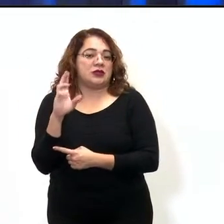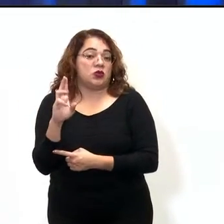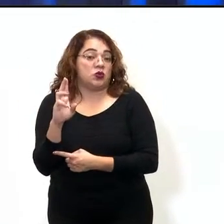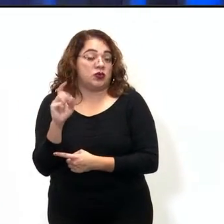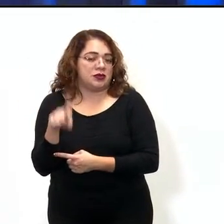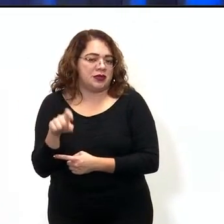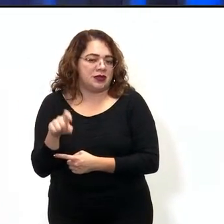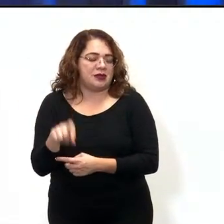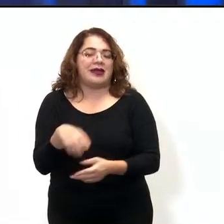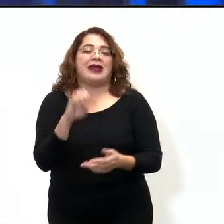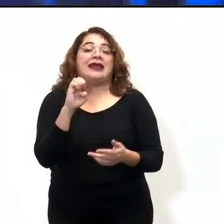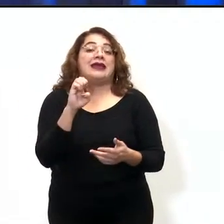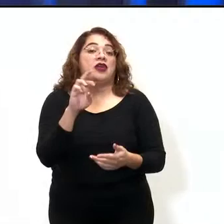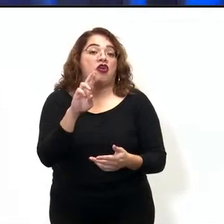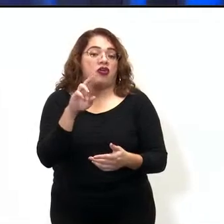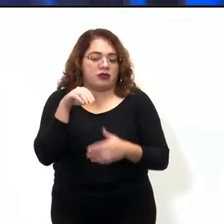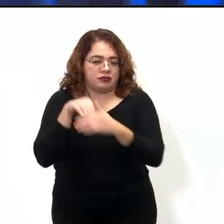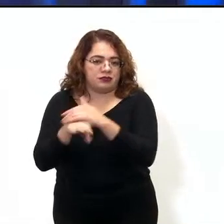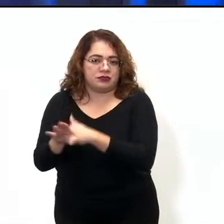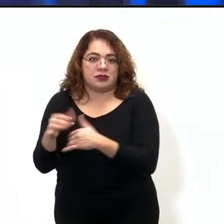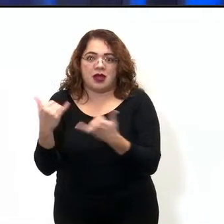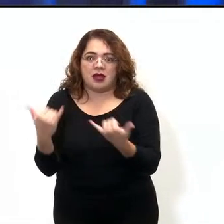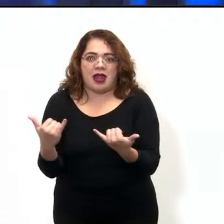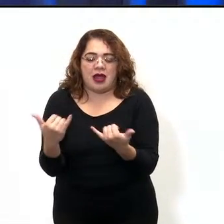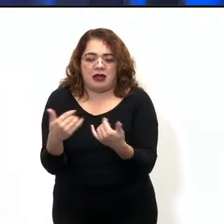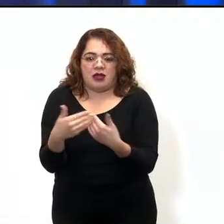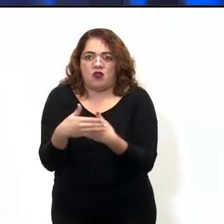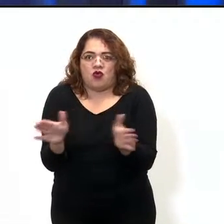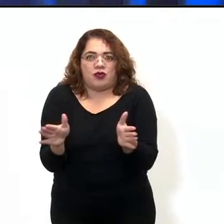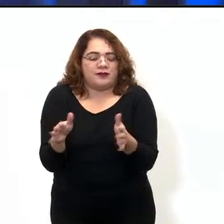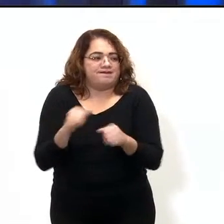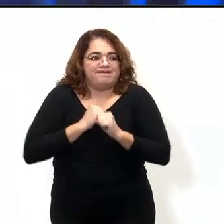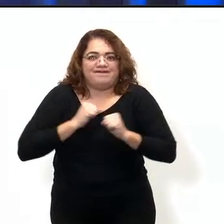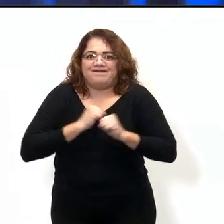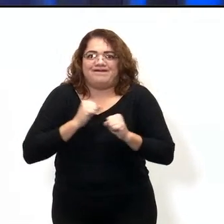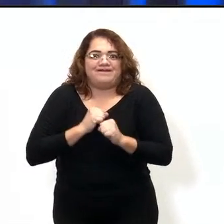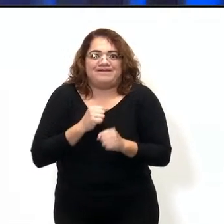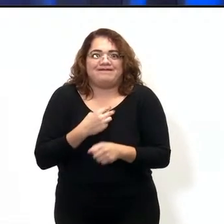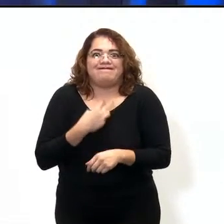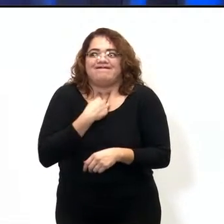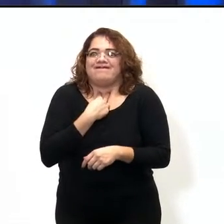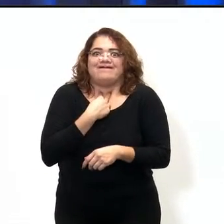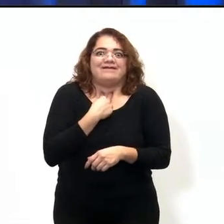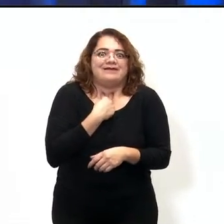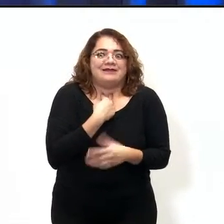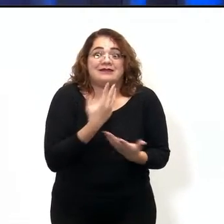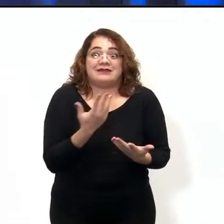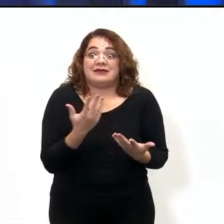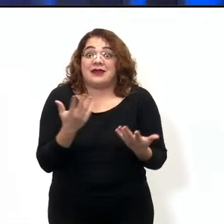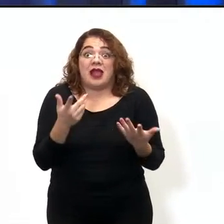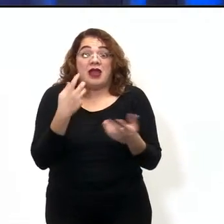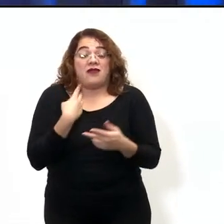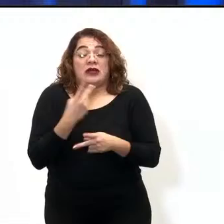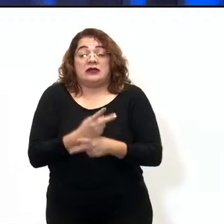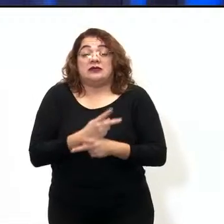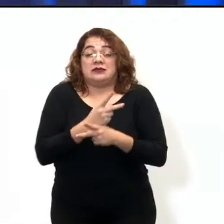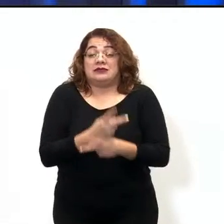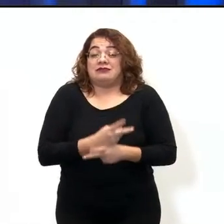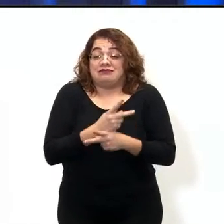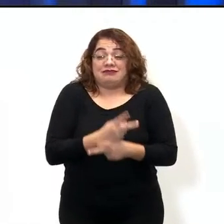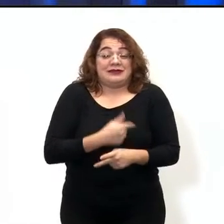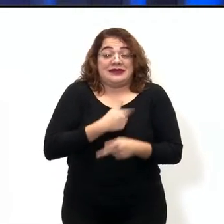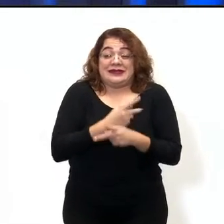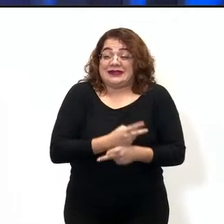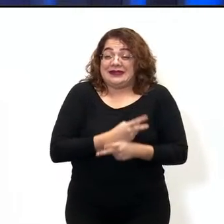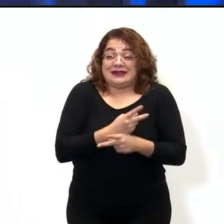as well. And now there's also less room for them. And so you may be very careful and you may not get COVID. But there could be